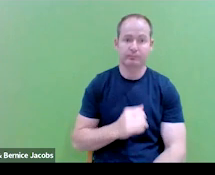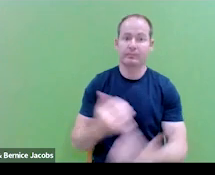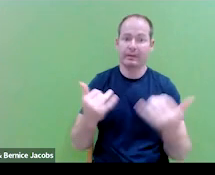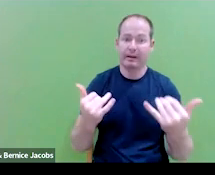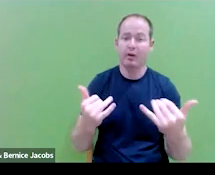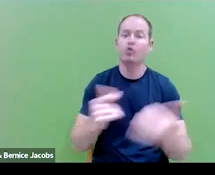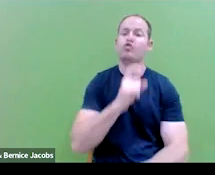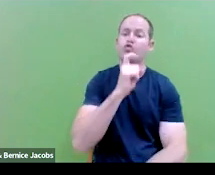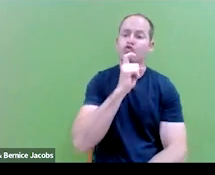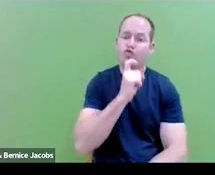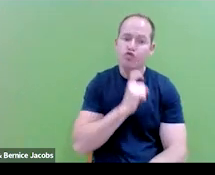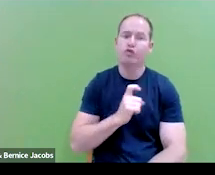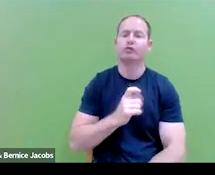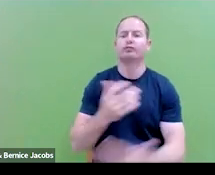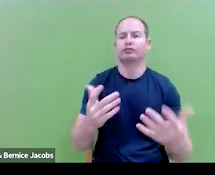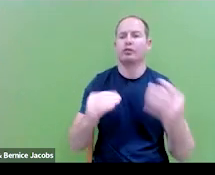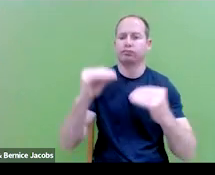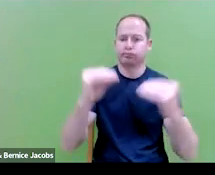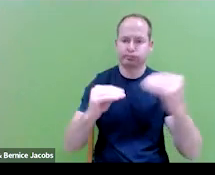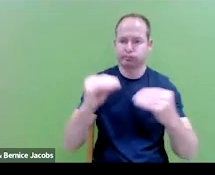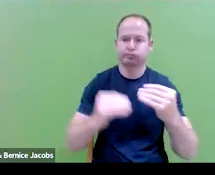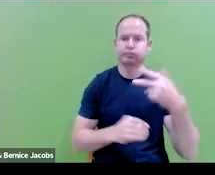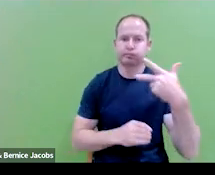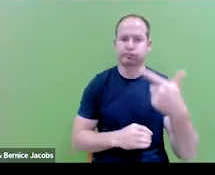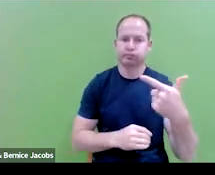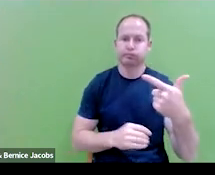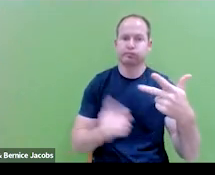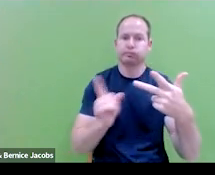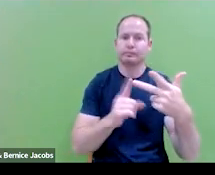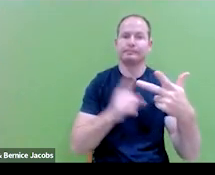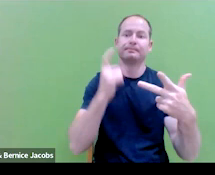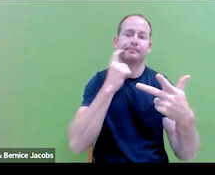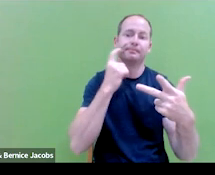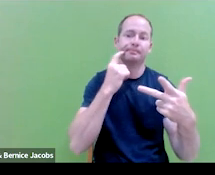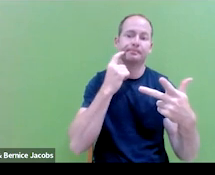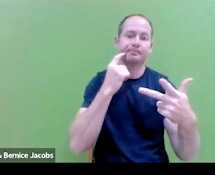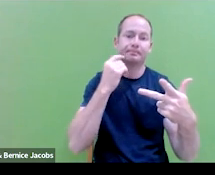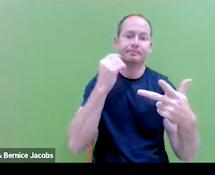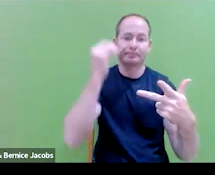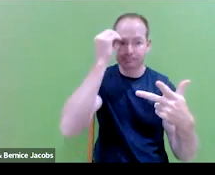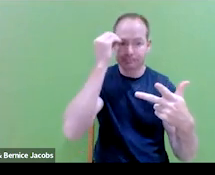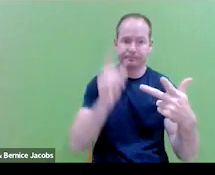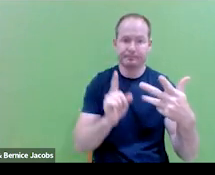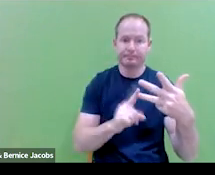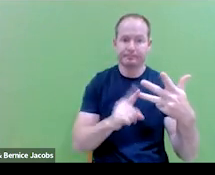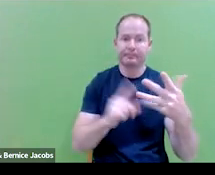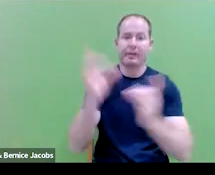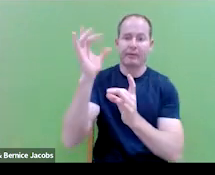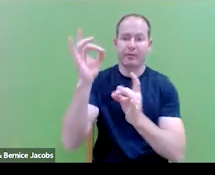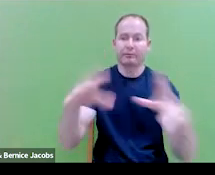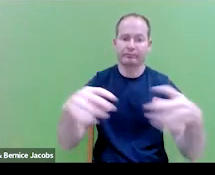first one, flexibility in use is the second, simple and intuitive is the third, perceptible information is the